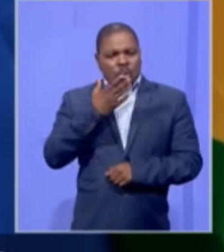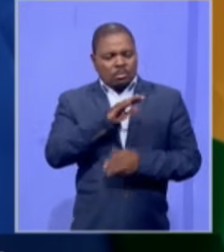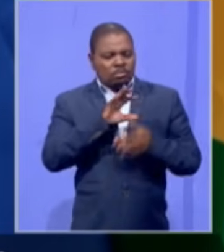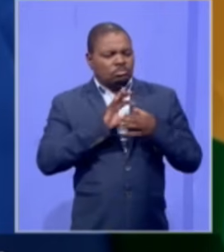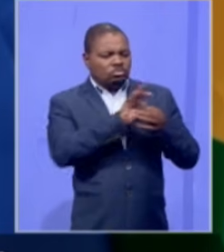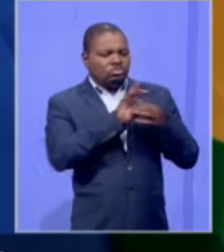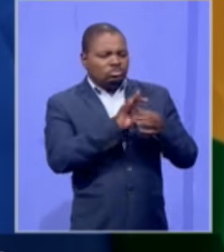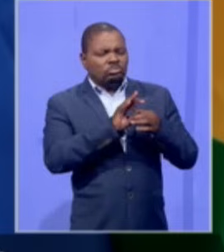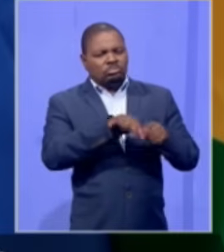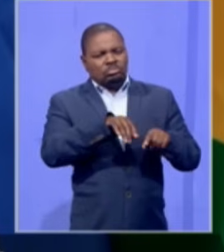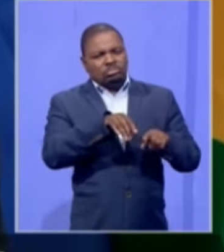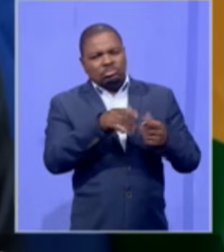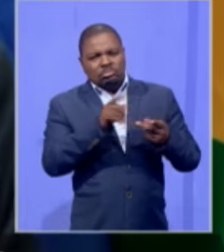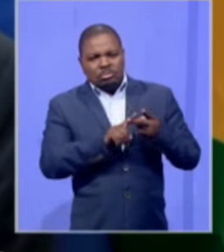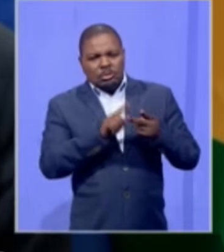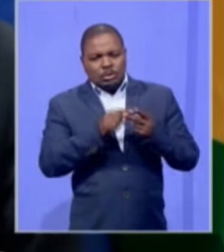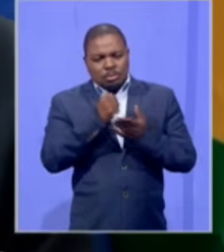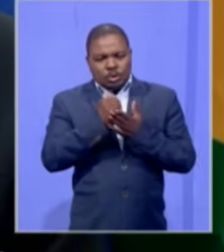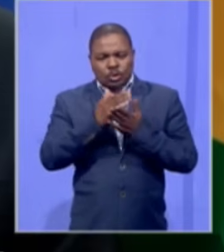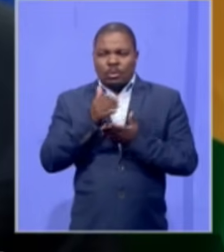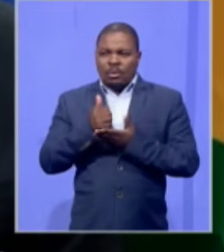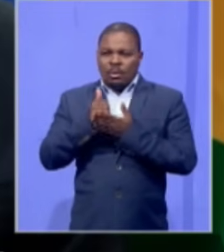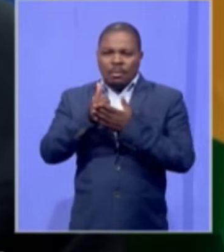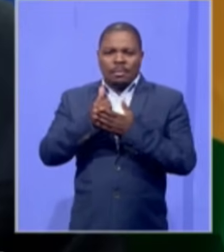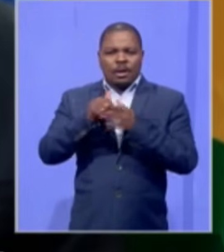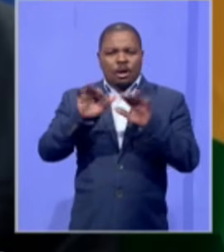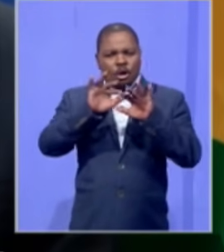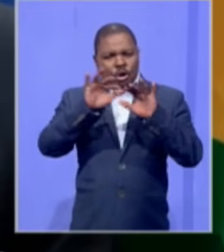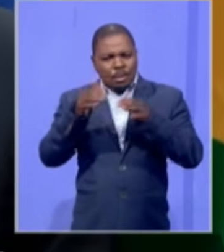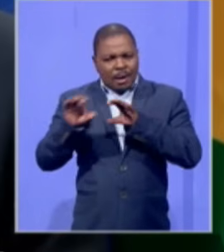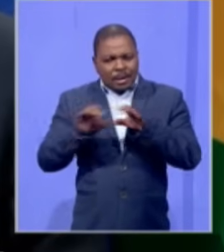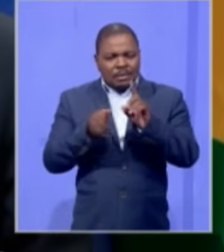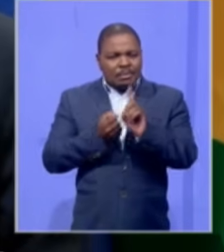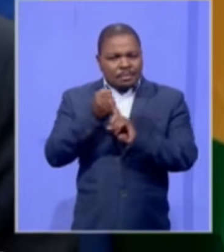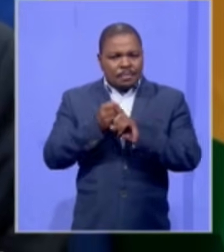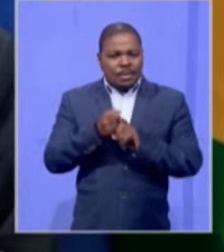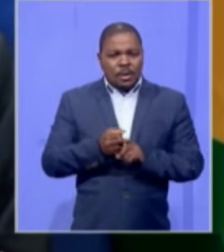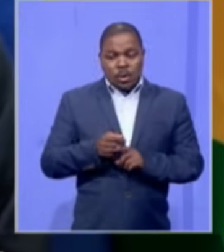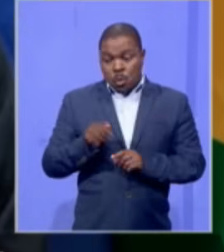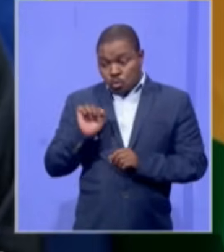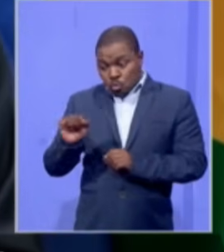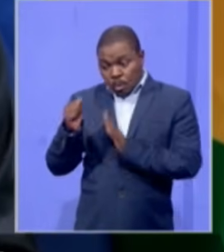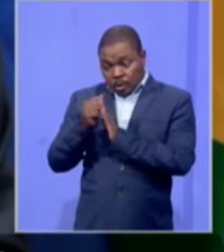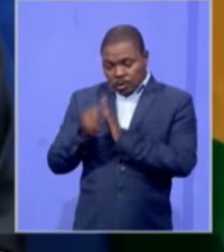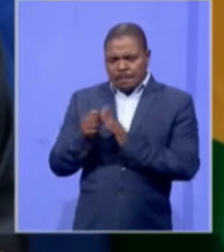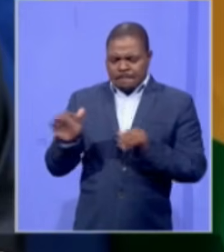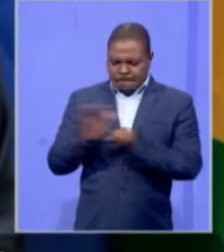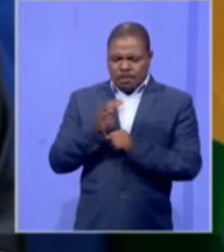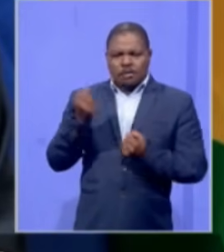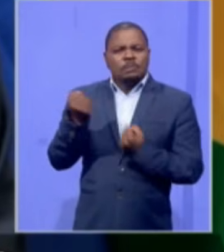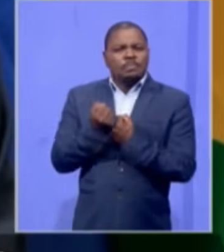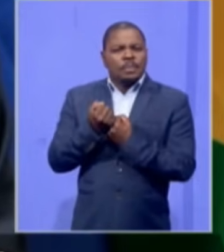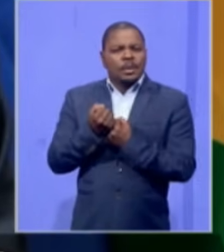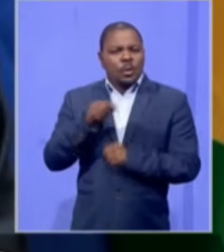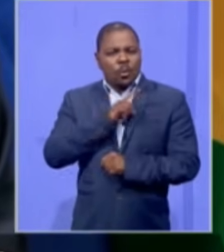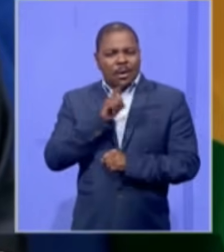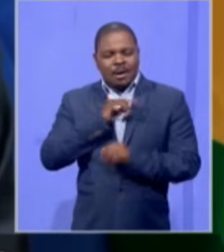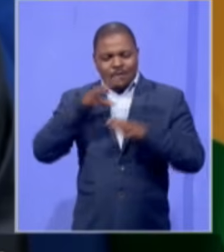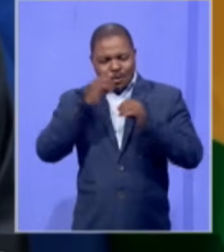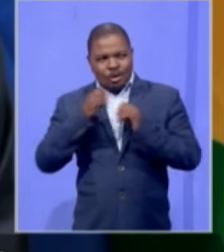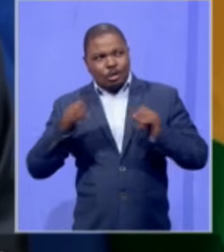and drive meaningful global action. We fully support your agenda, focus on